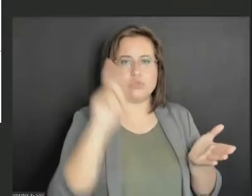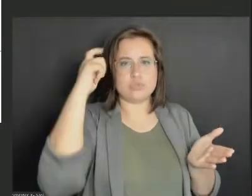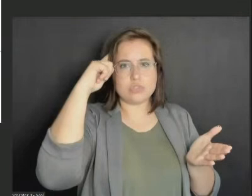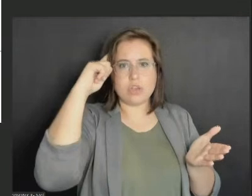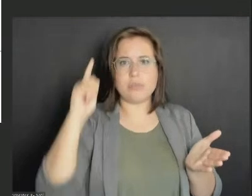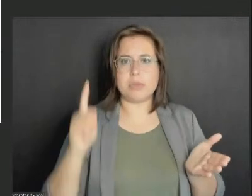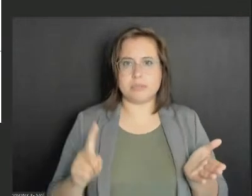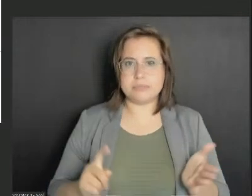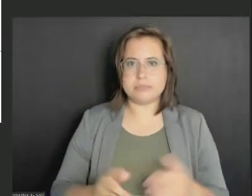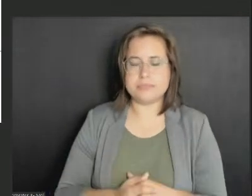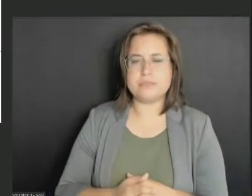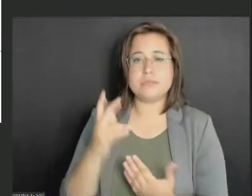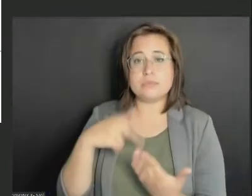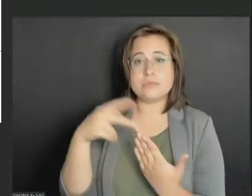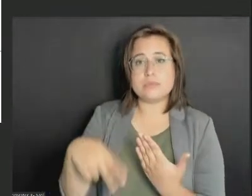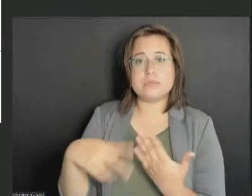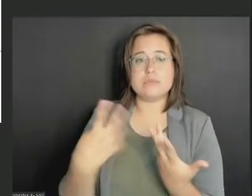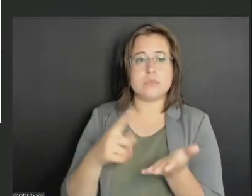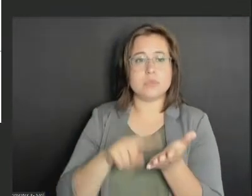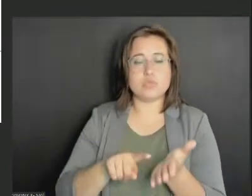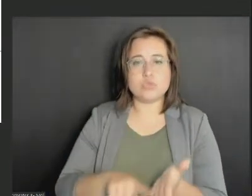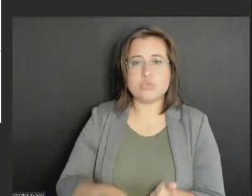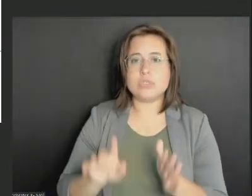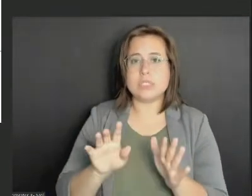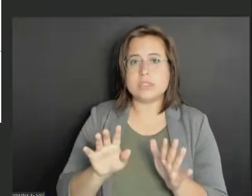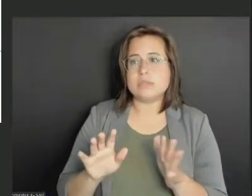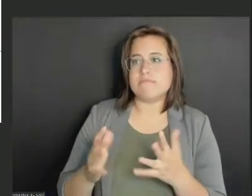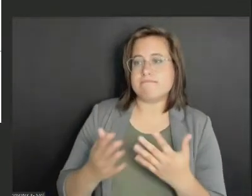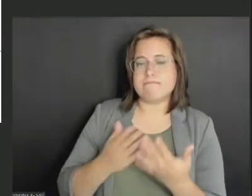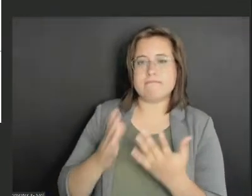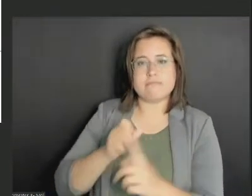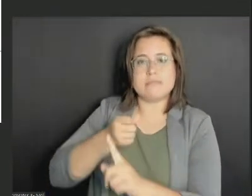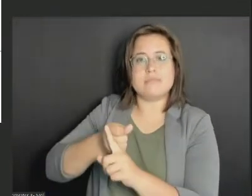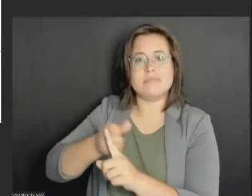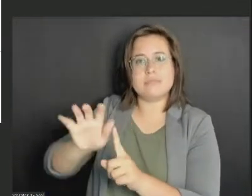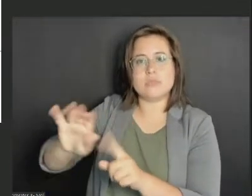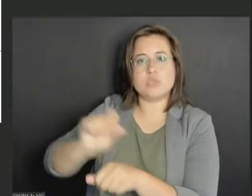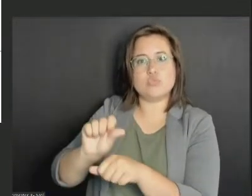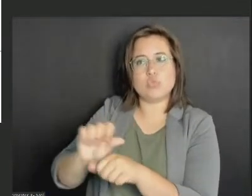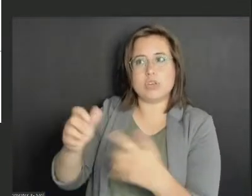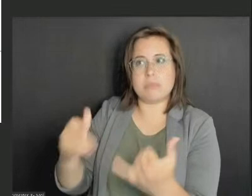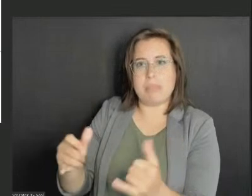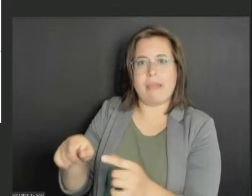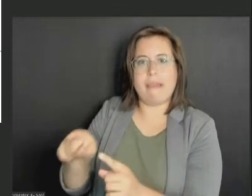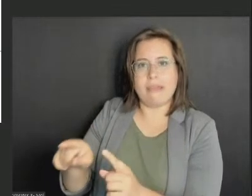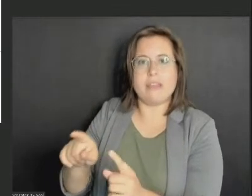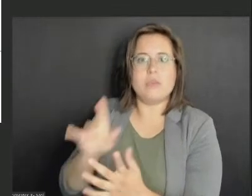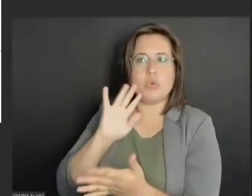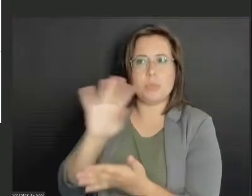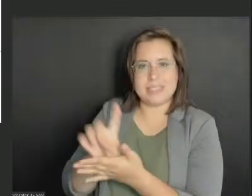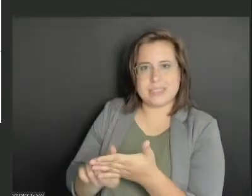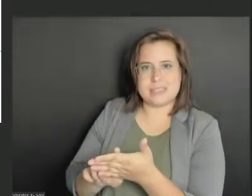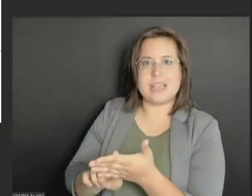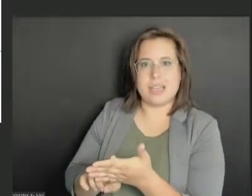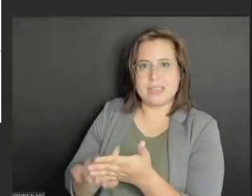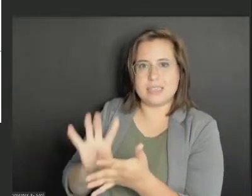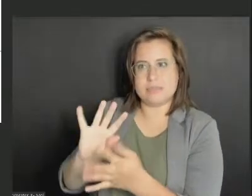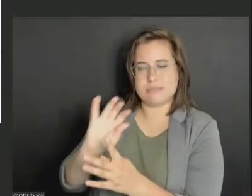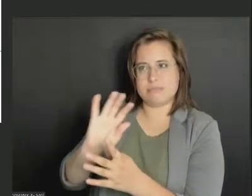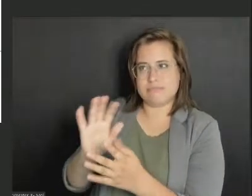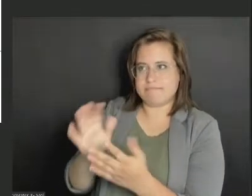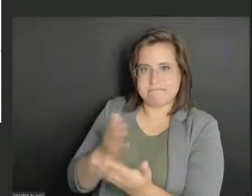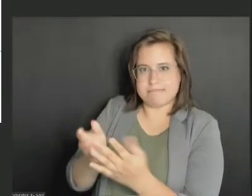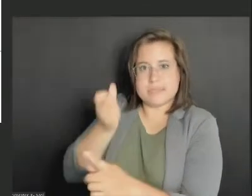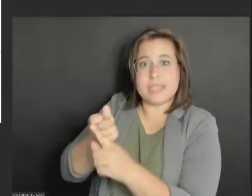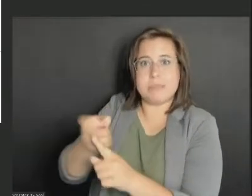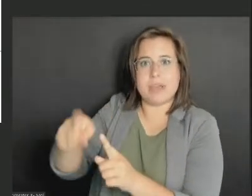Programs, solutions, and resources that impact people where they live, work, and play will be designed and implemented with impacted communities.